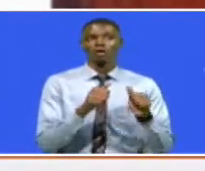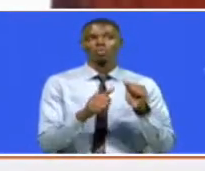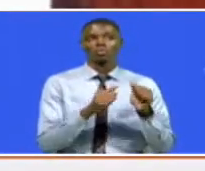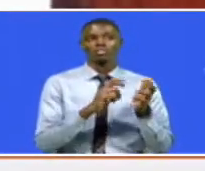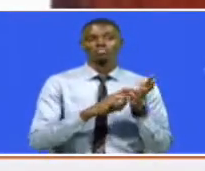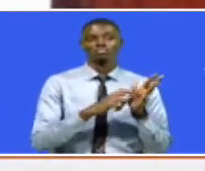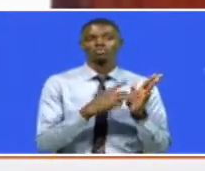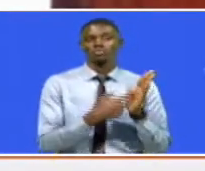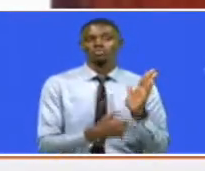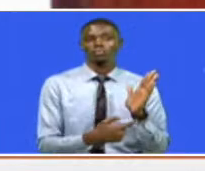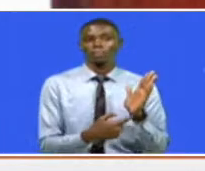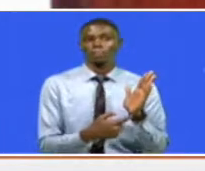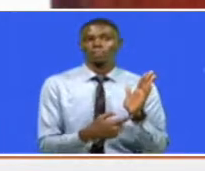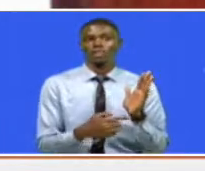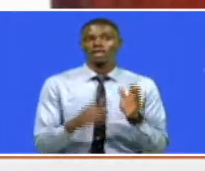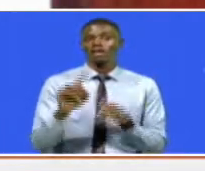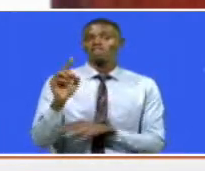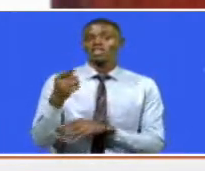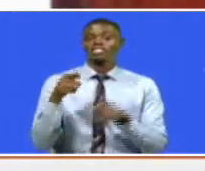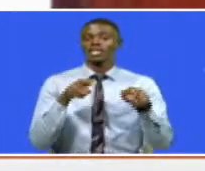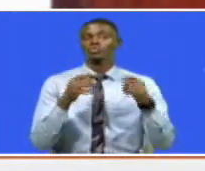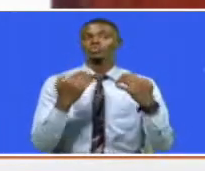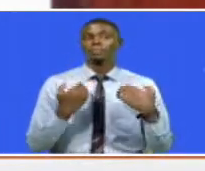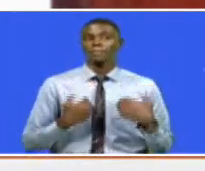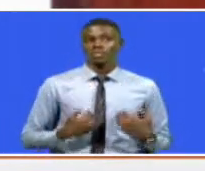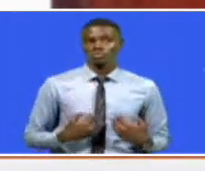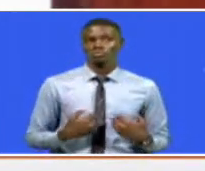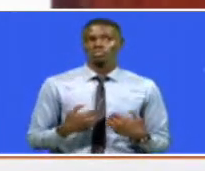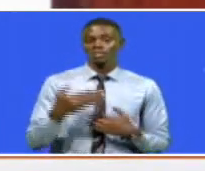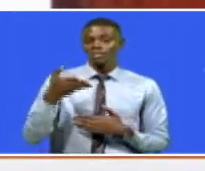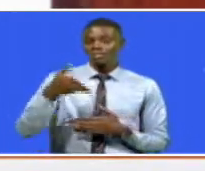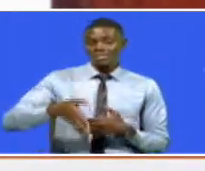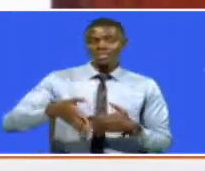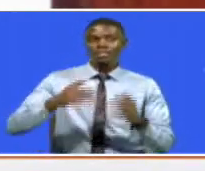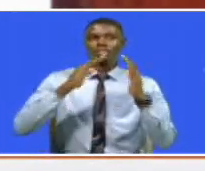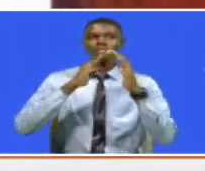that the first accused person was not in that house from the friend.